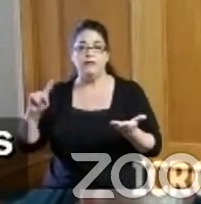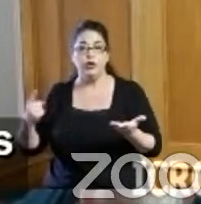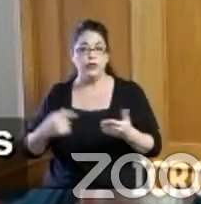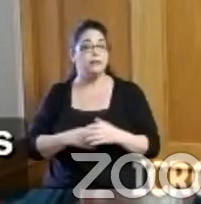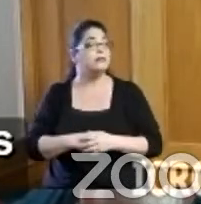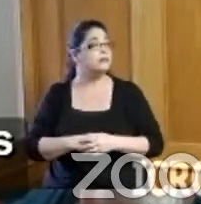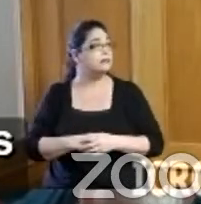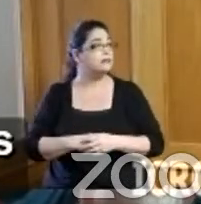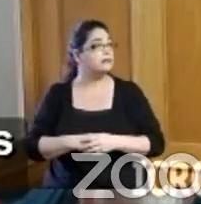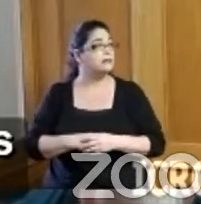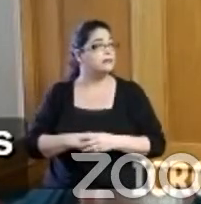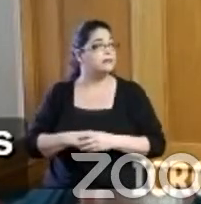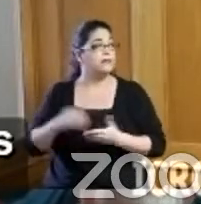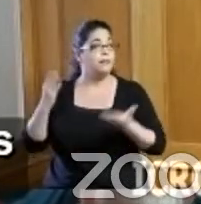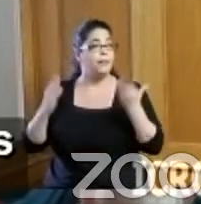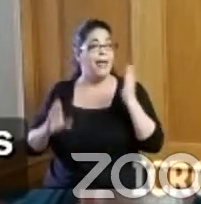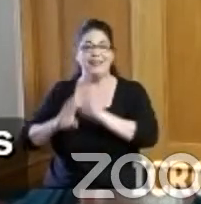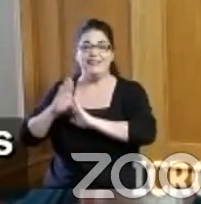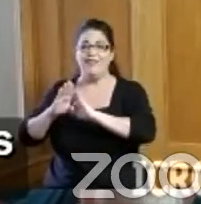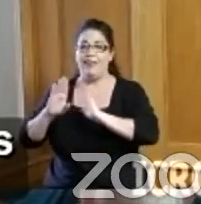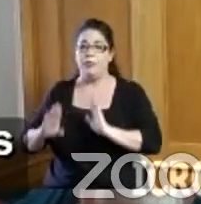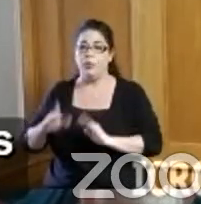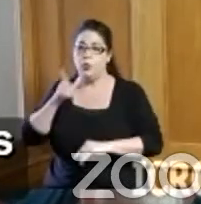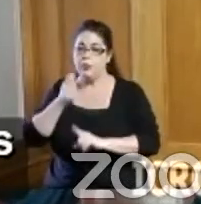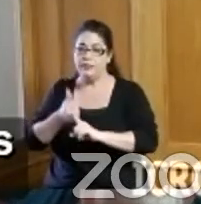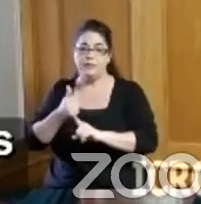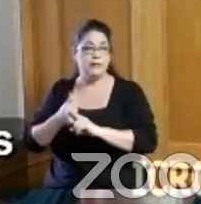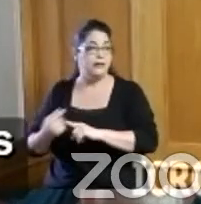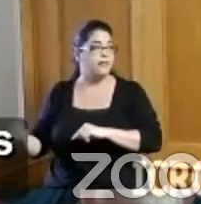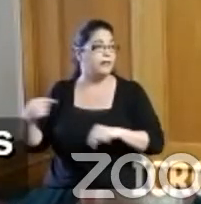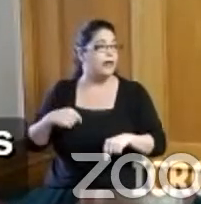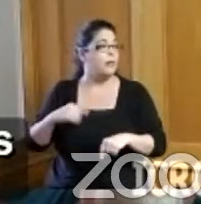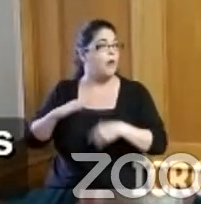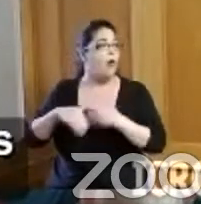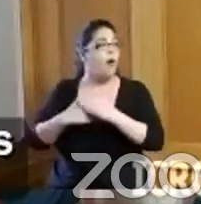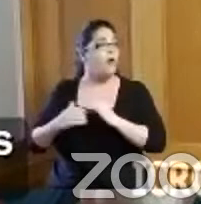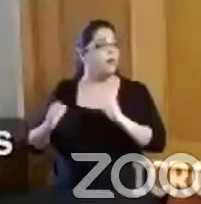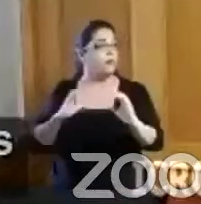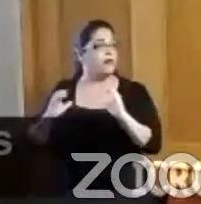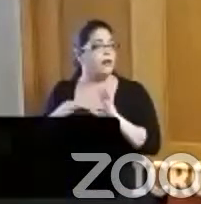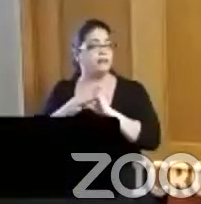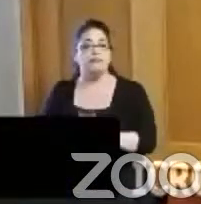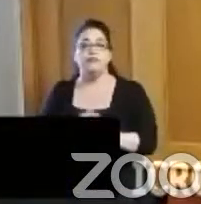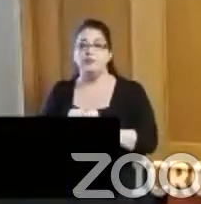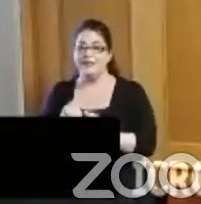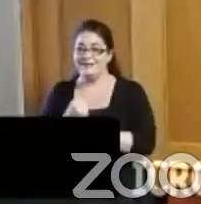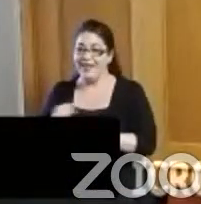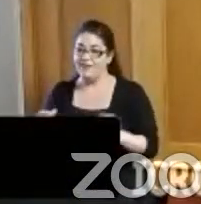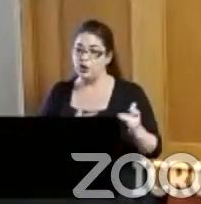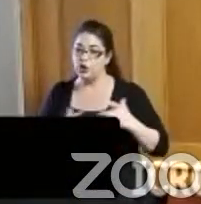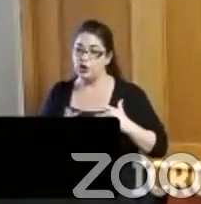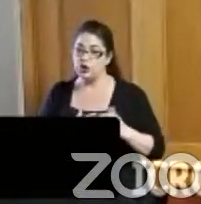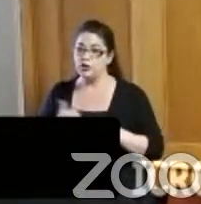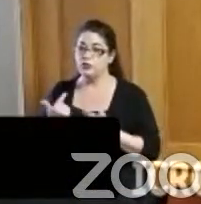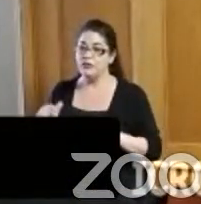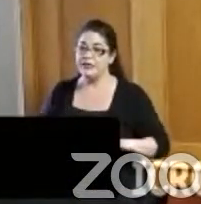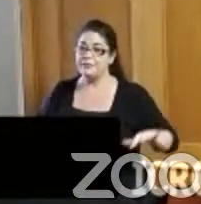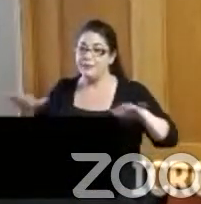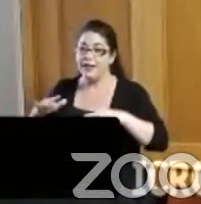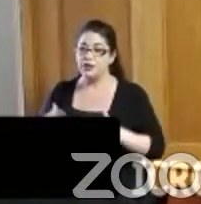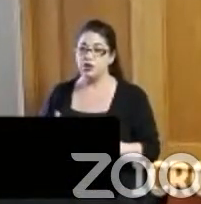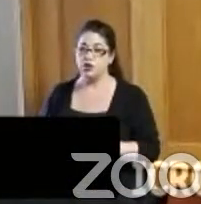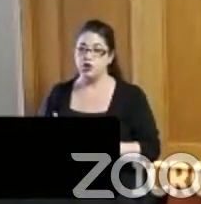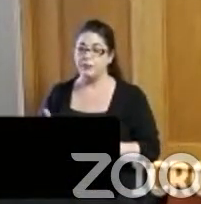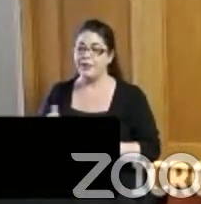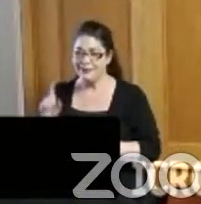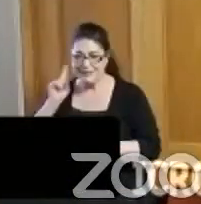from the developer related to this, but we've all gotten communications related to some of the safety concerns, the green space concerns, but